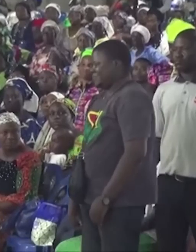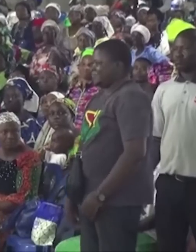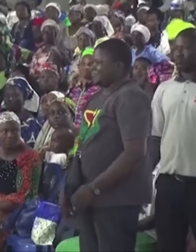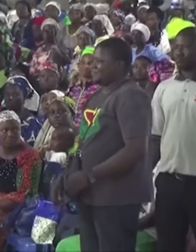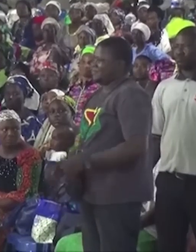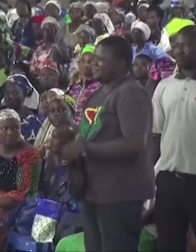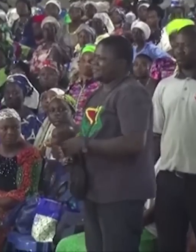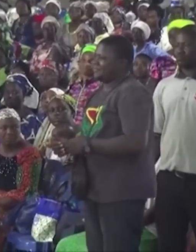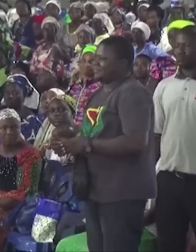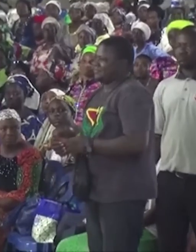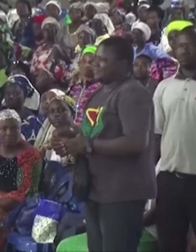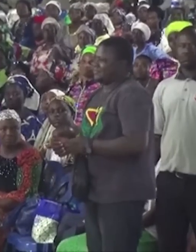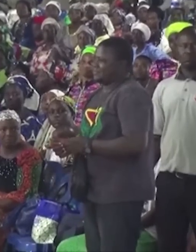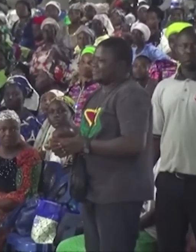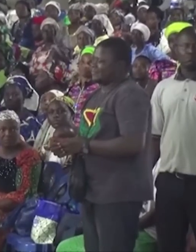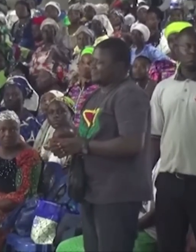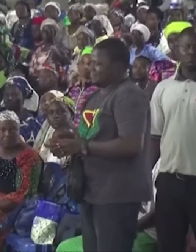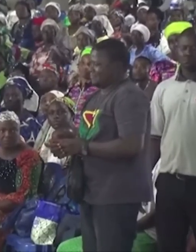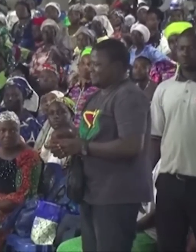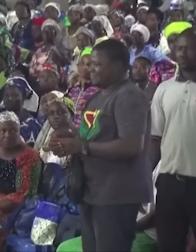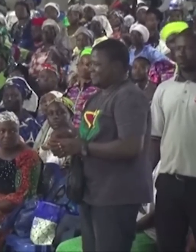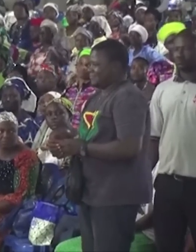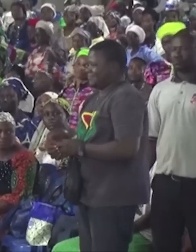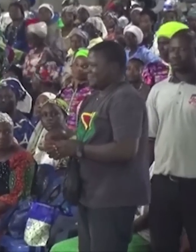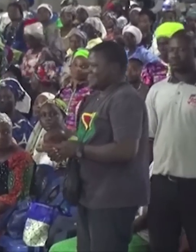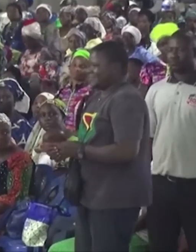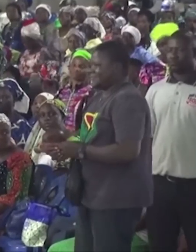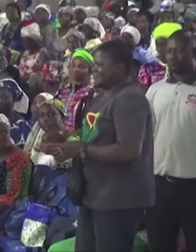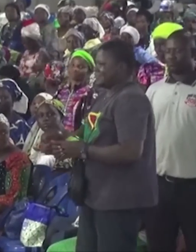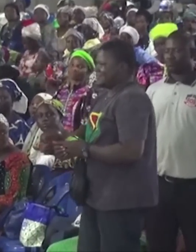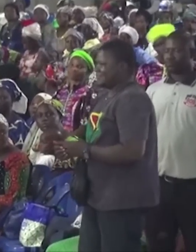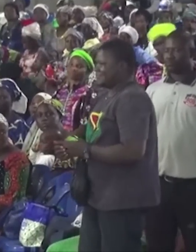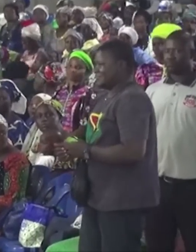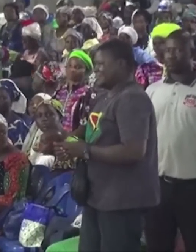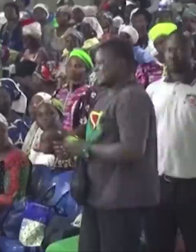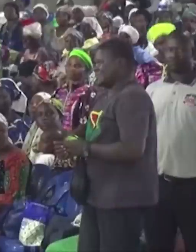Bad. Lack of engine. Kosi engine in ibe.